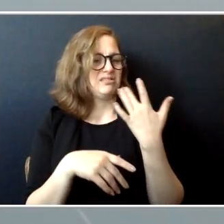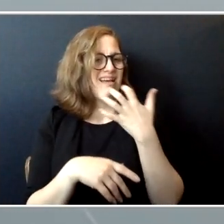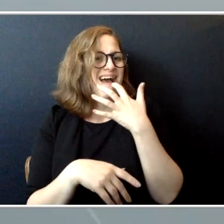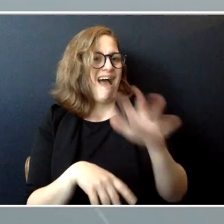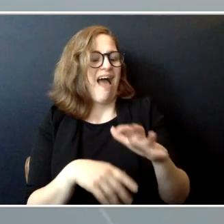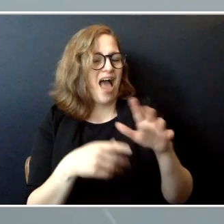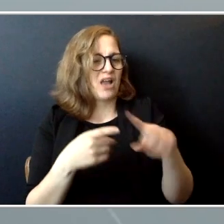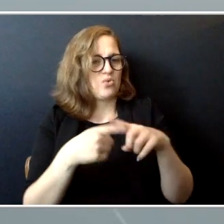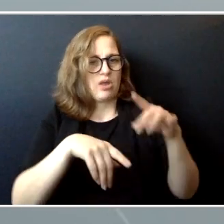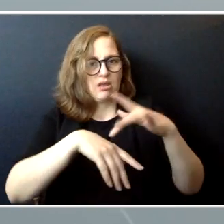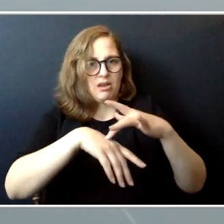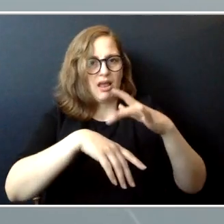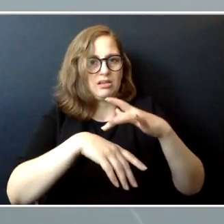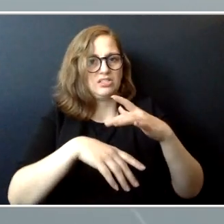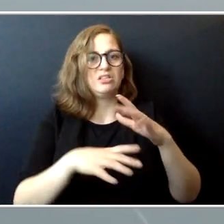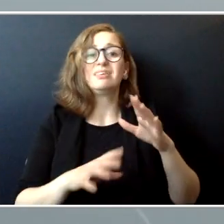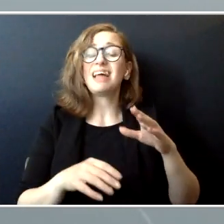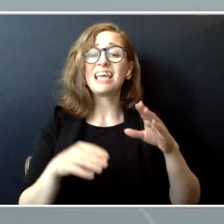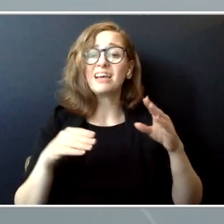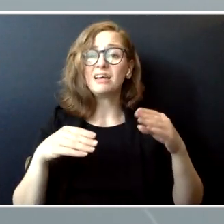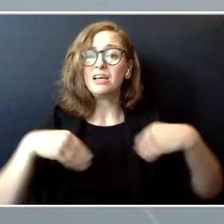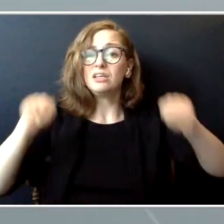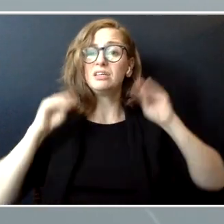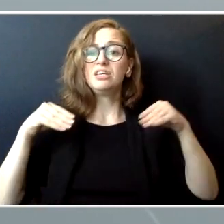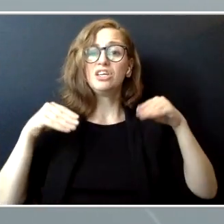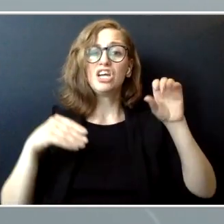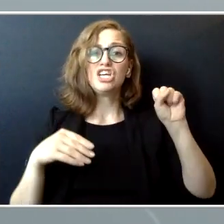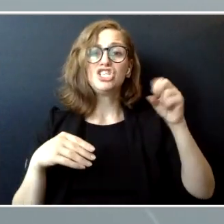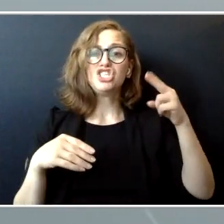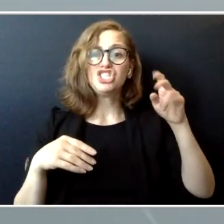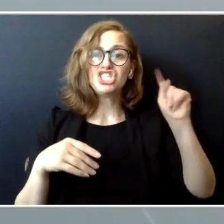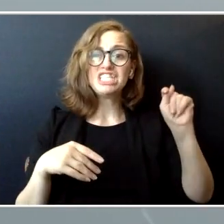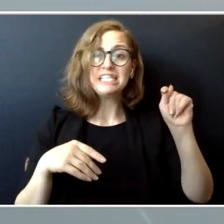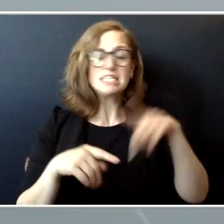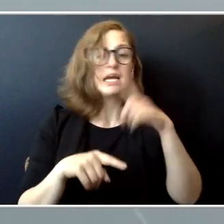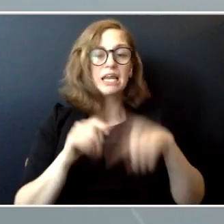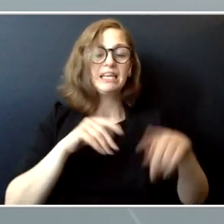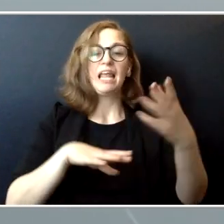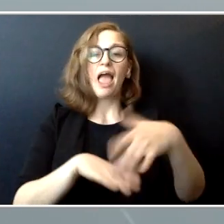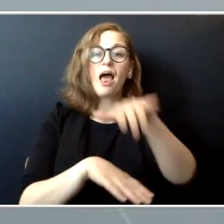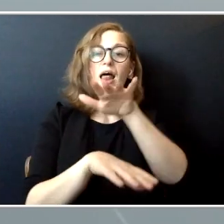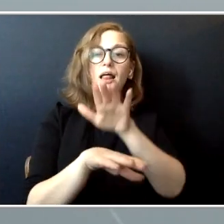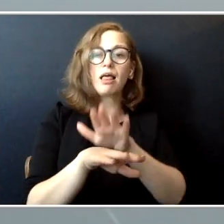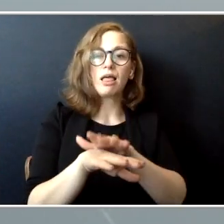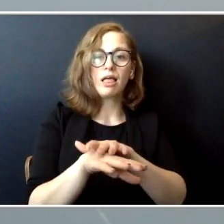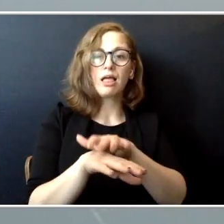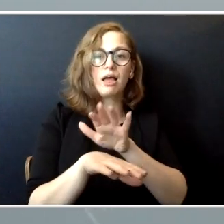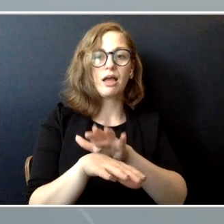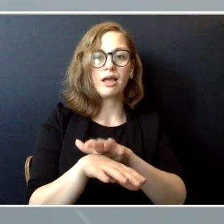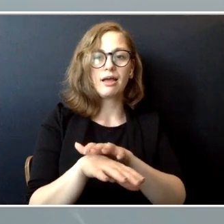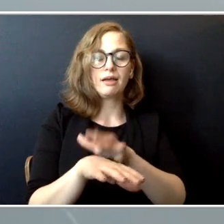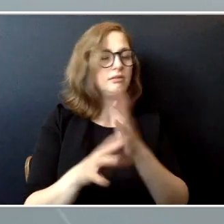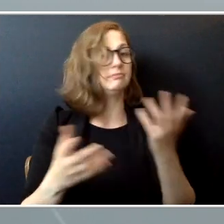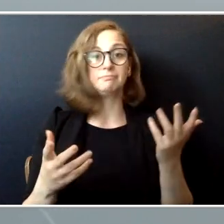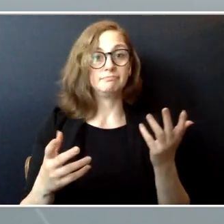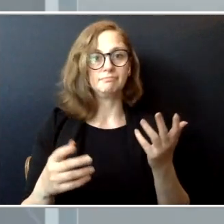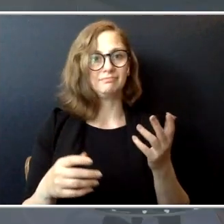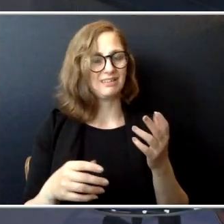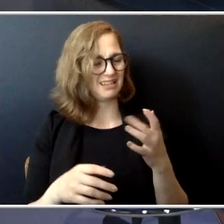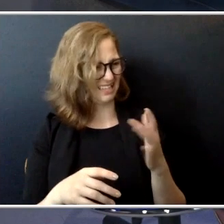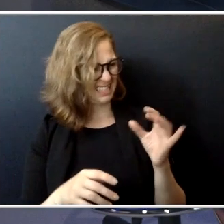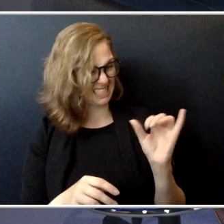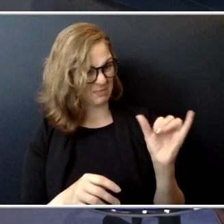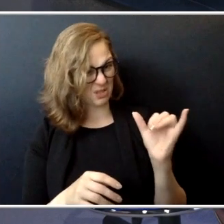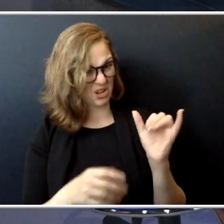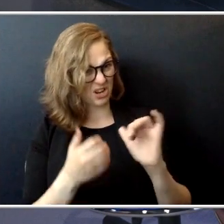sheet of your bed can touch the area. That's how painful it is. It's kind of how people describe shingles a little bit. Yes,